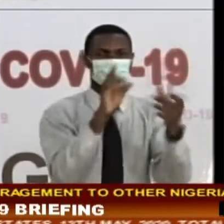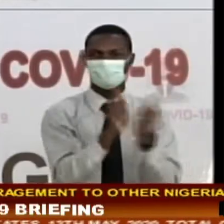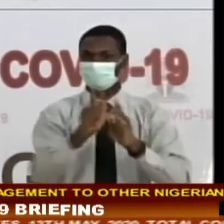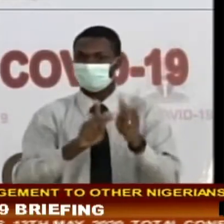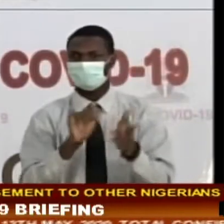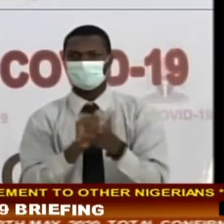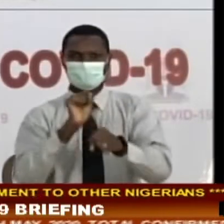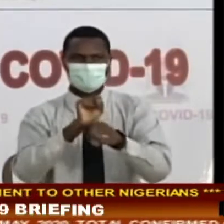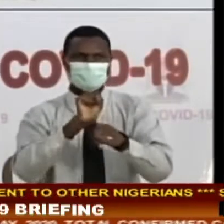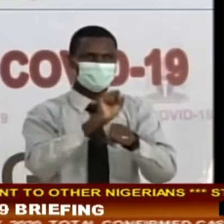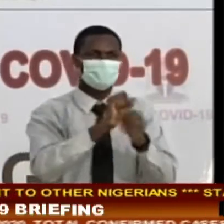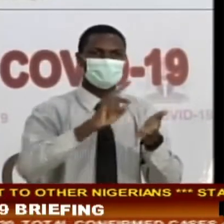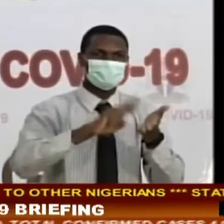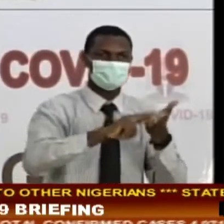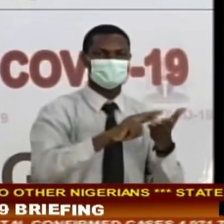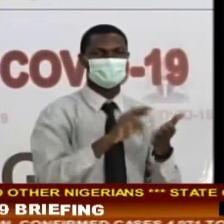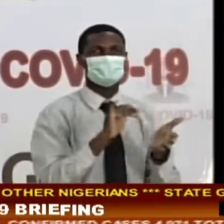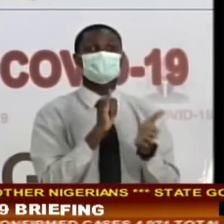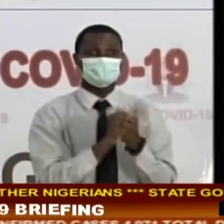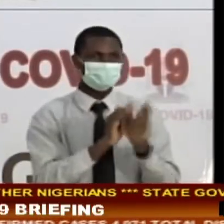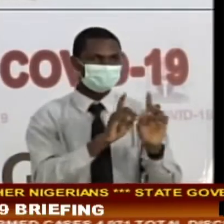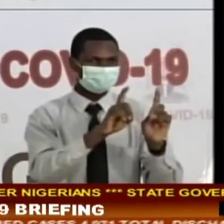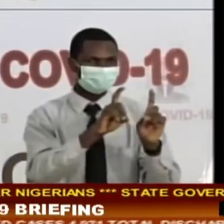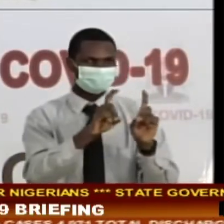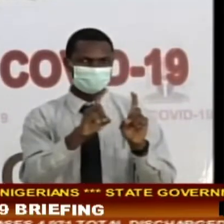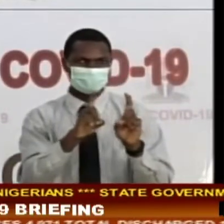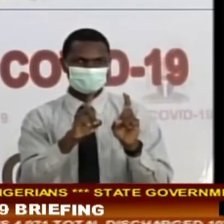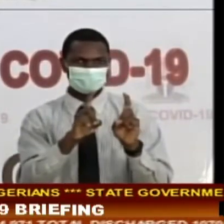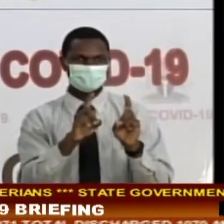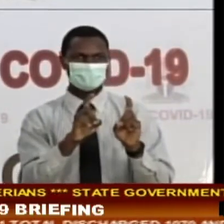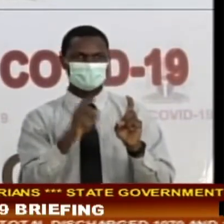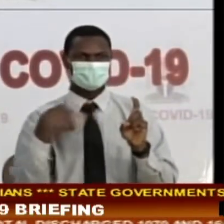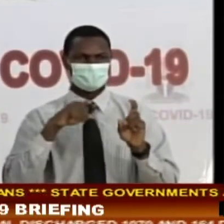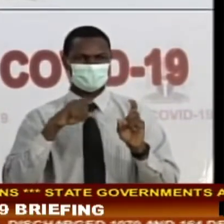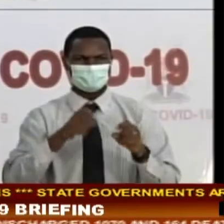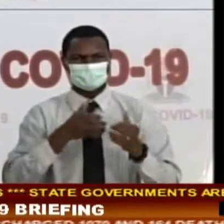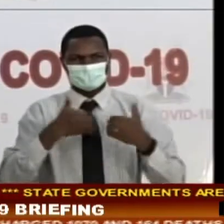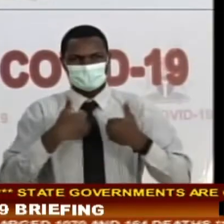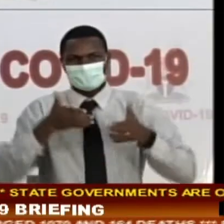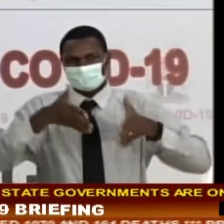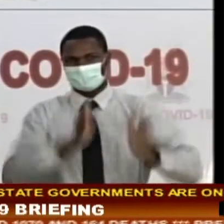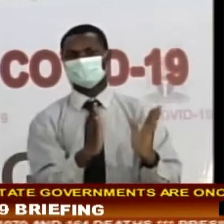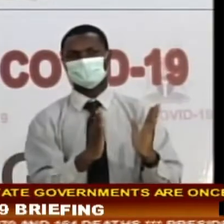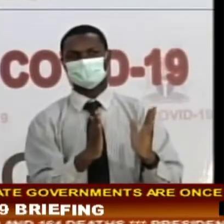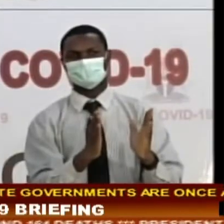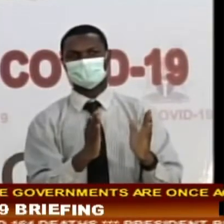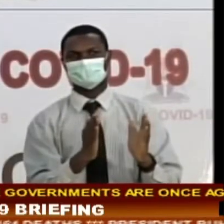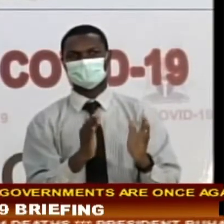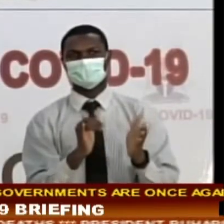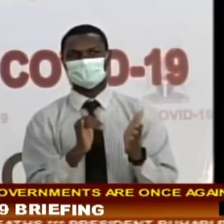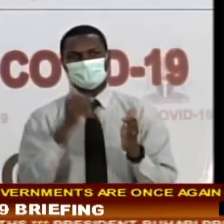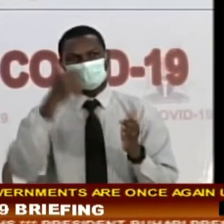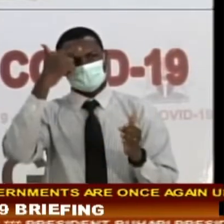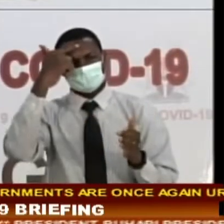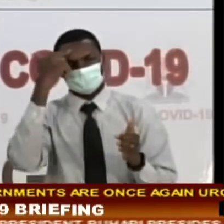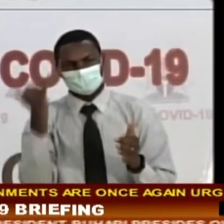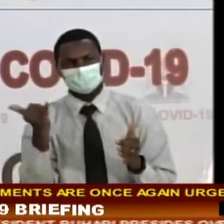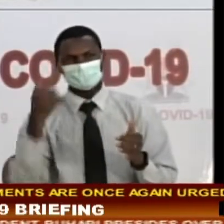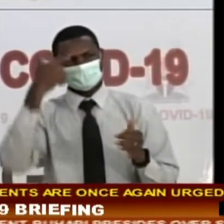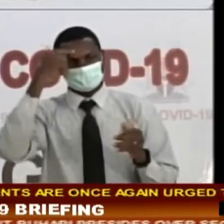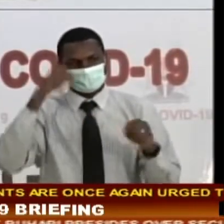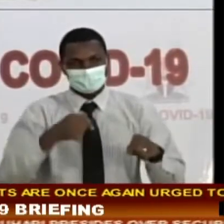bottlenecks now why don't we have access because the market for diagnosis is skewed in such a way that access is